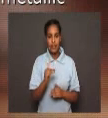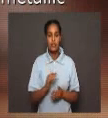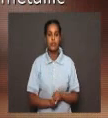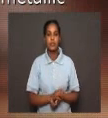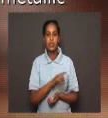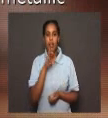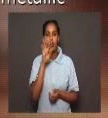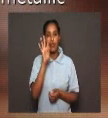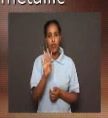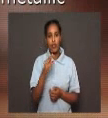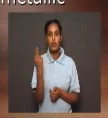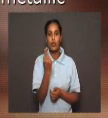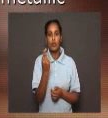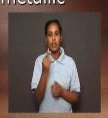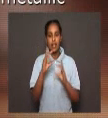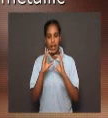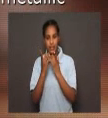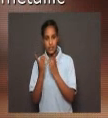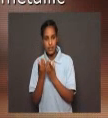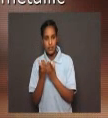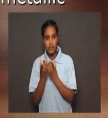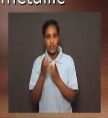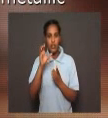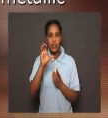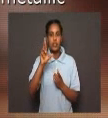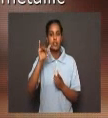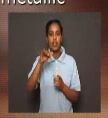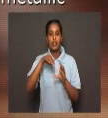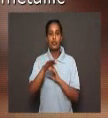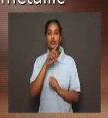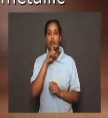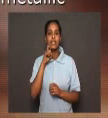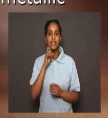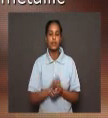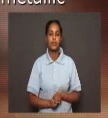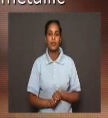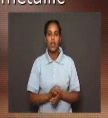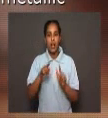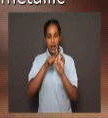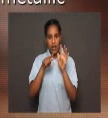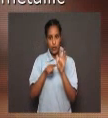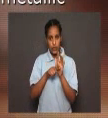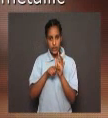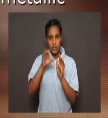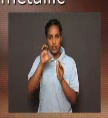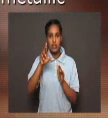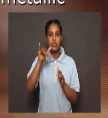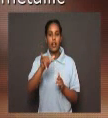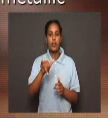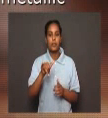There are 4 important classes of crystalline solids: ionic crystals,